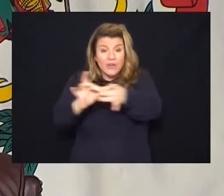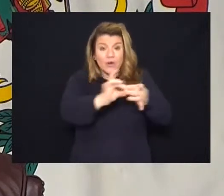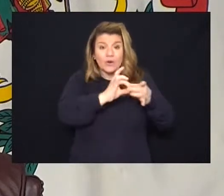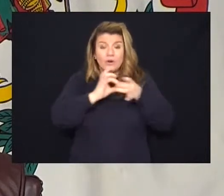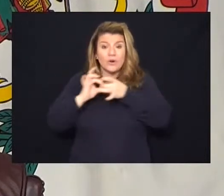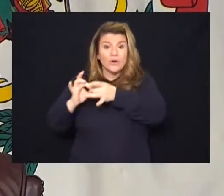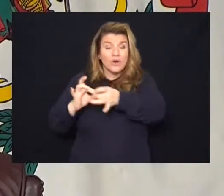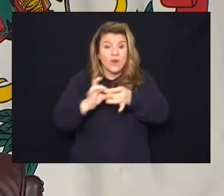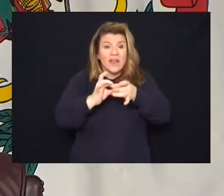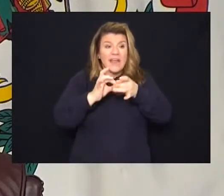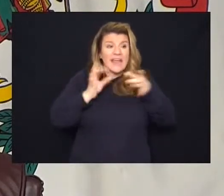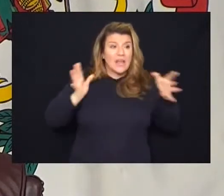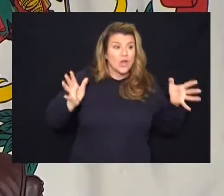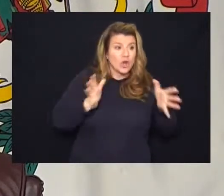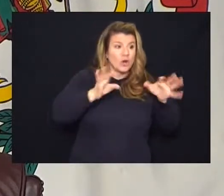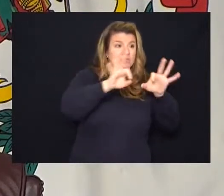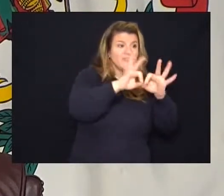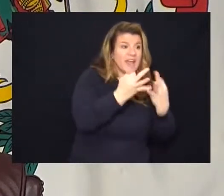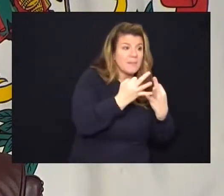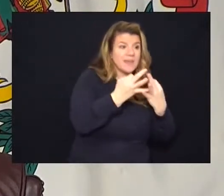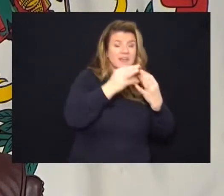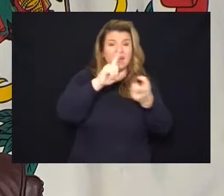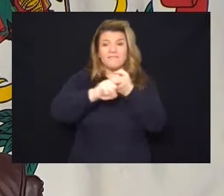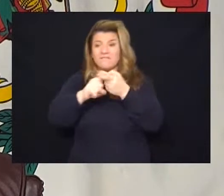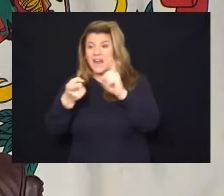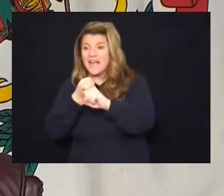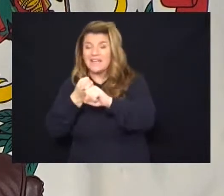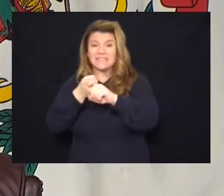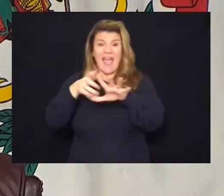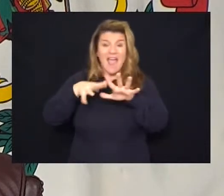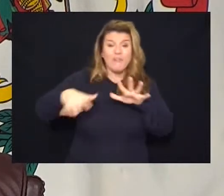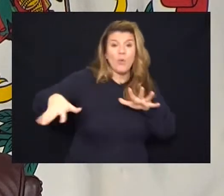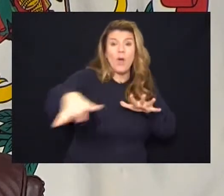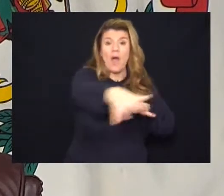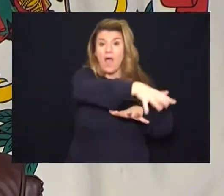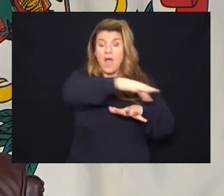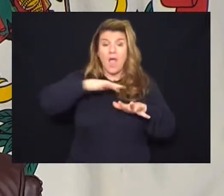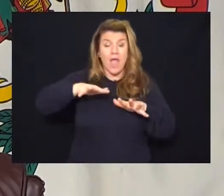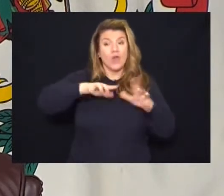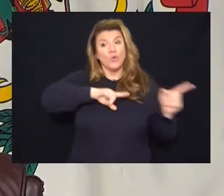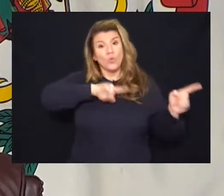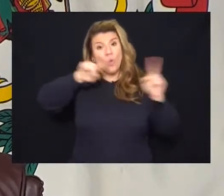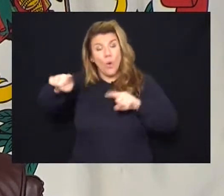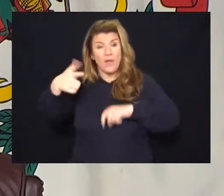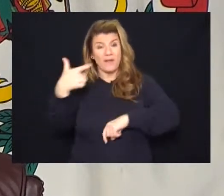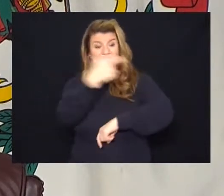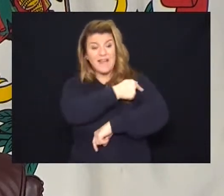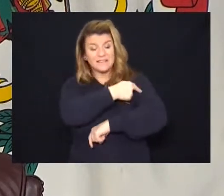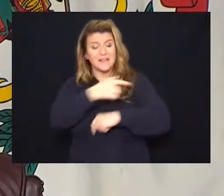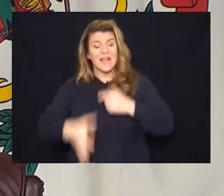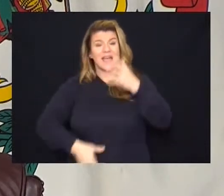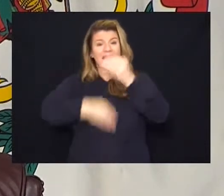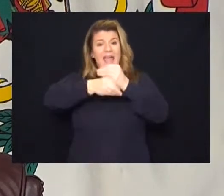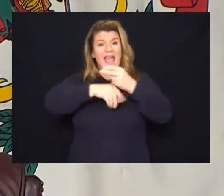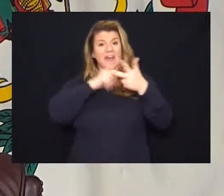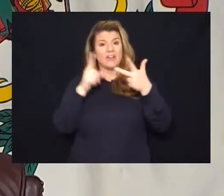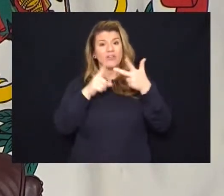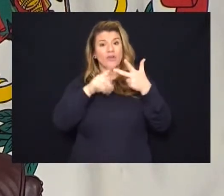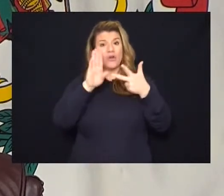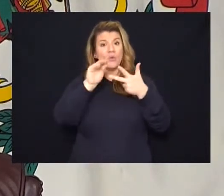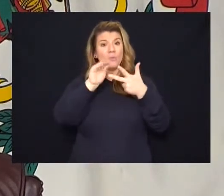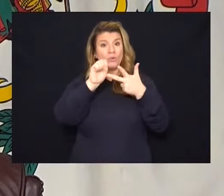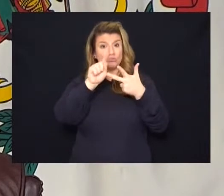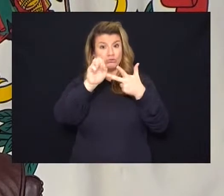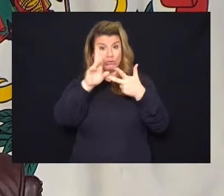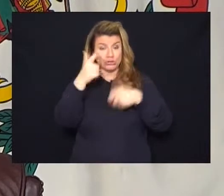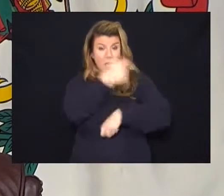and encouraging their families and their friends and whomever it may be to either get vaccinated or get the booster shot,